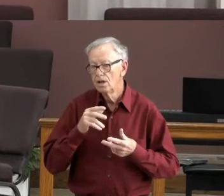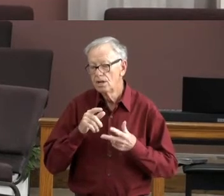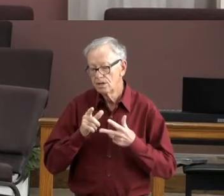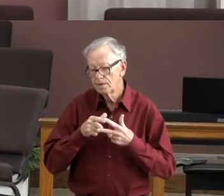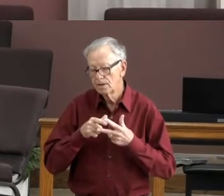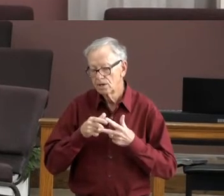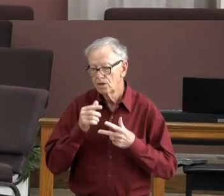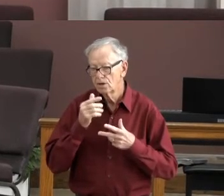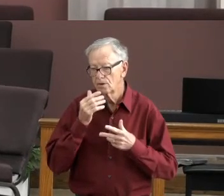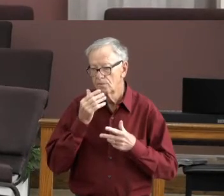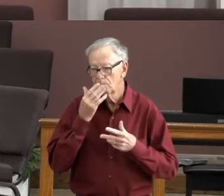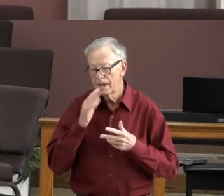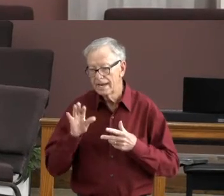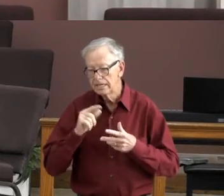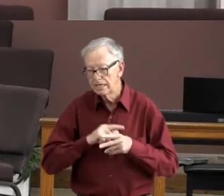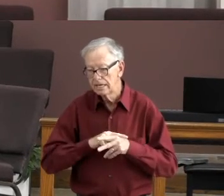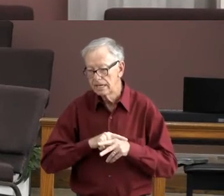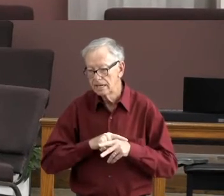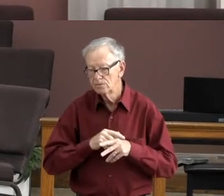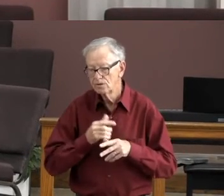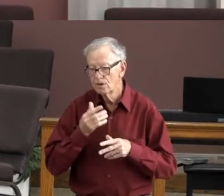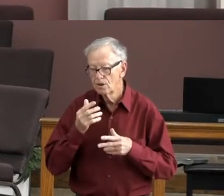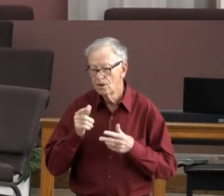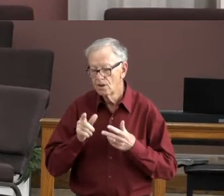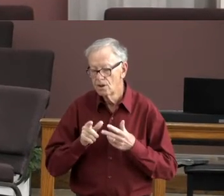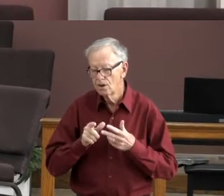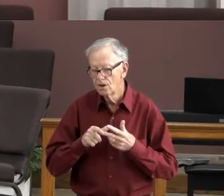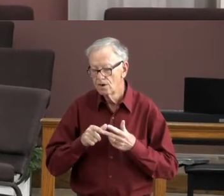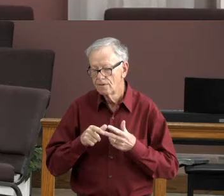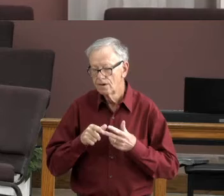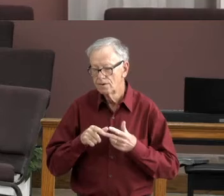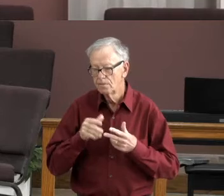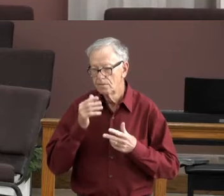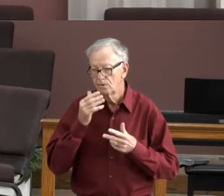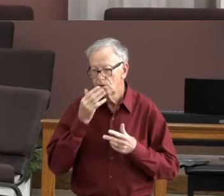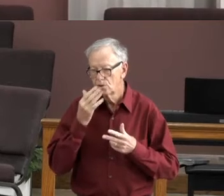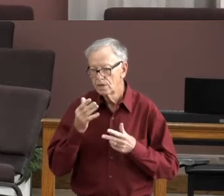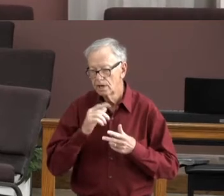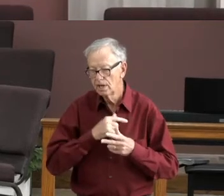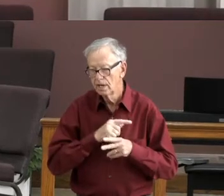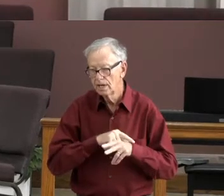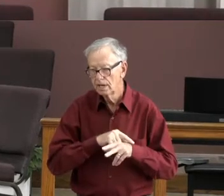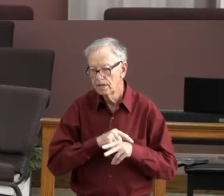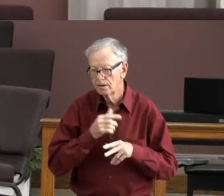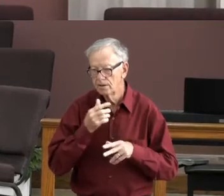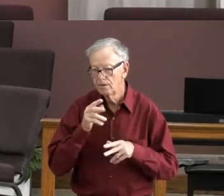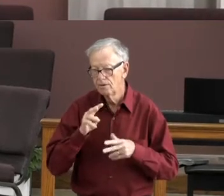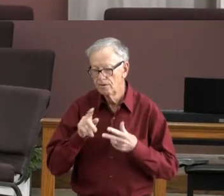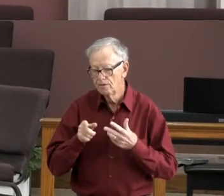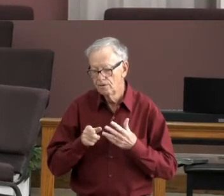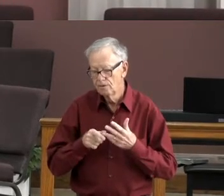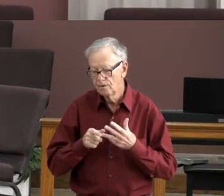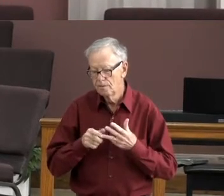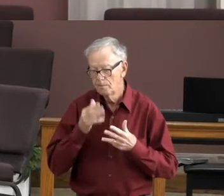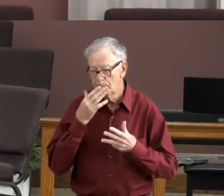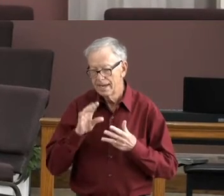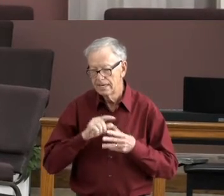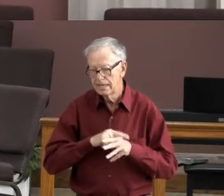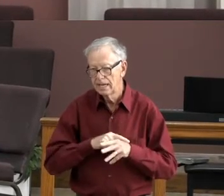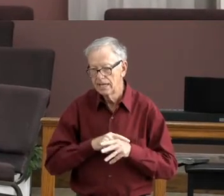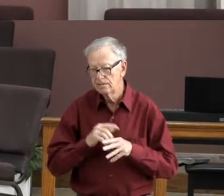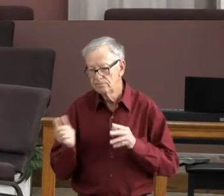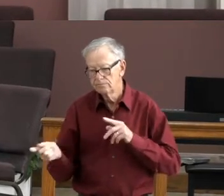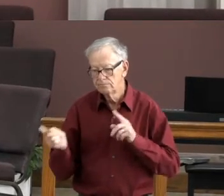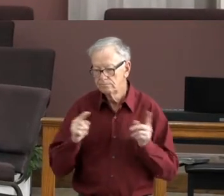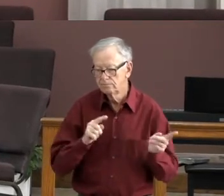verse, good times. Fourth verse, bad times. Kind of back and forth. And we all, I mean, that's